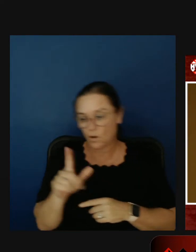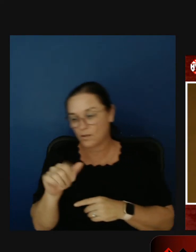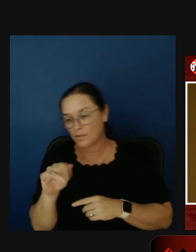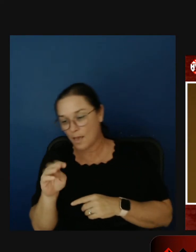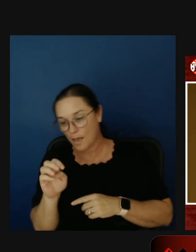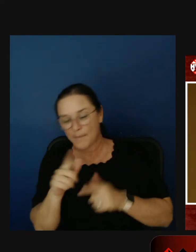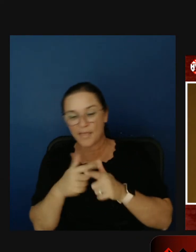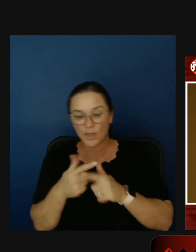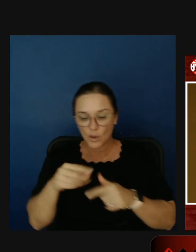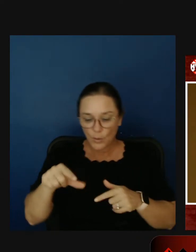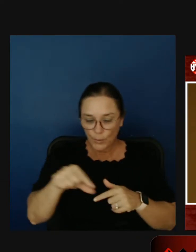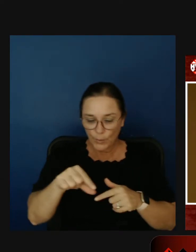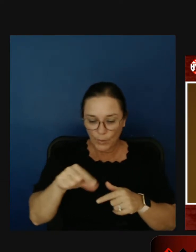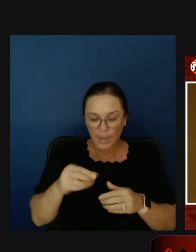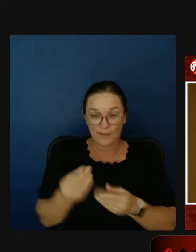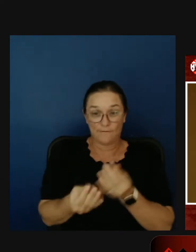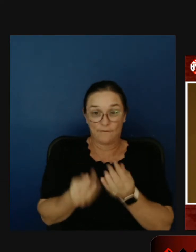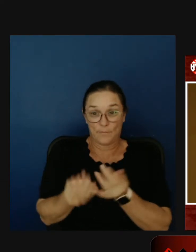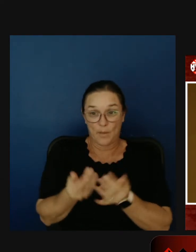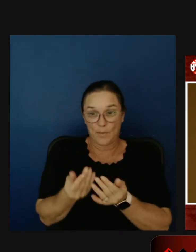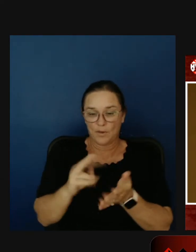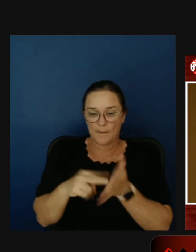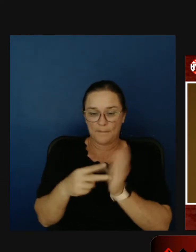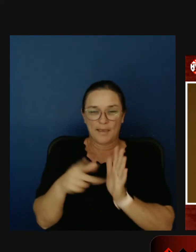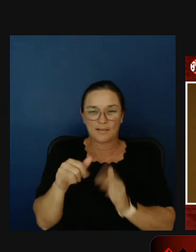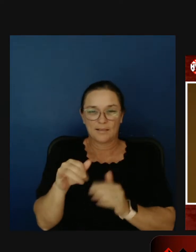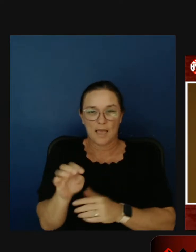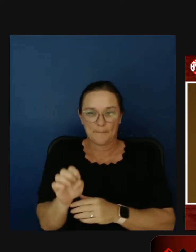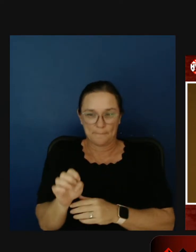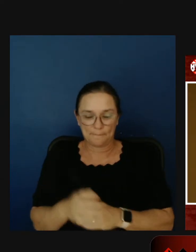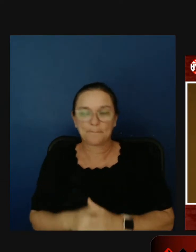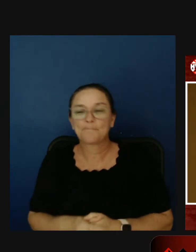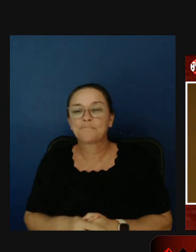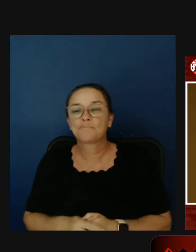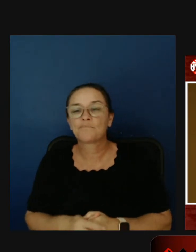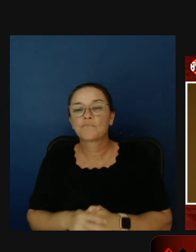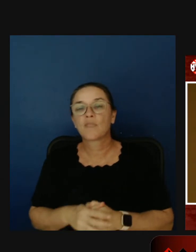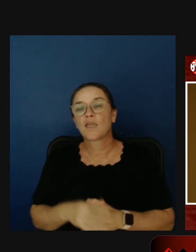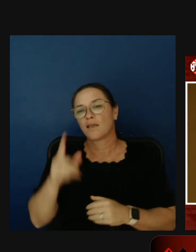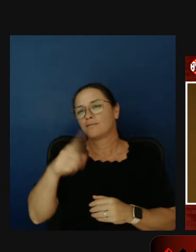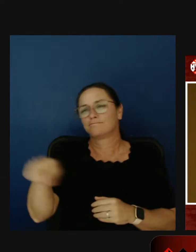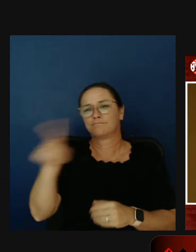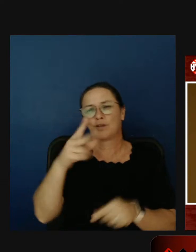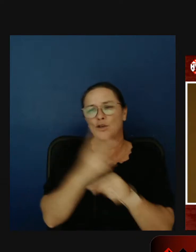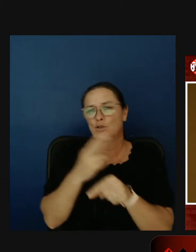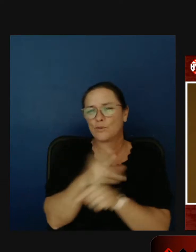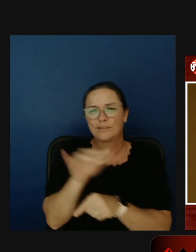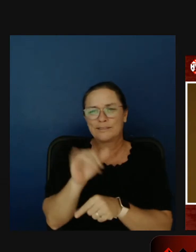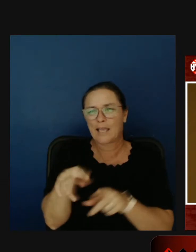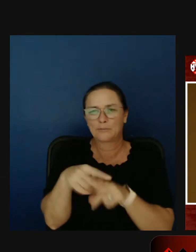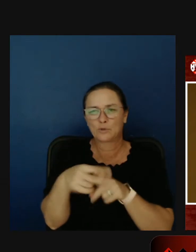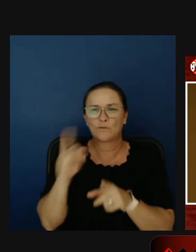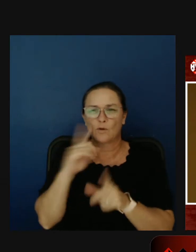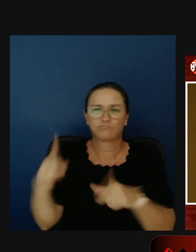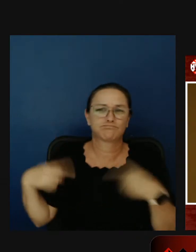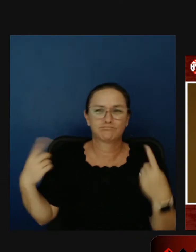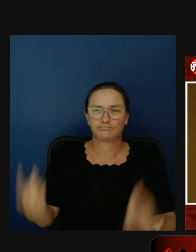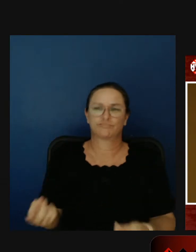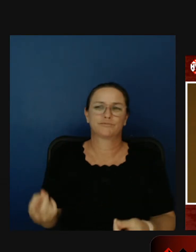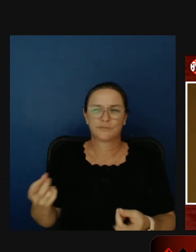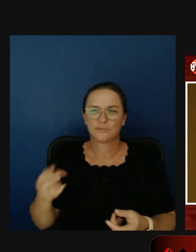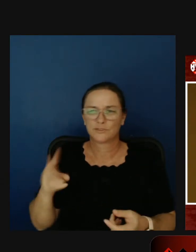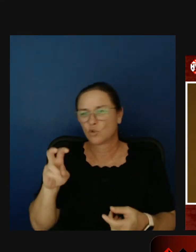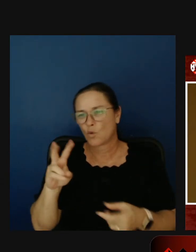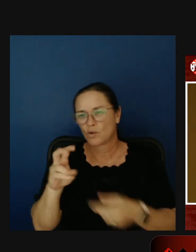what you've got. So these are the tools we tend to use, and they've been the same for hundreds of years, 200 years or so. They're